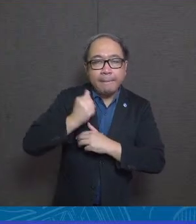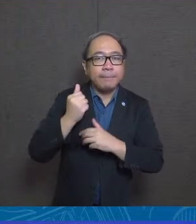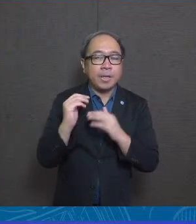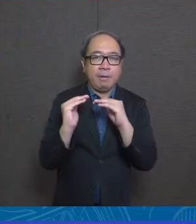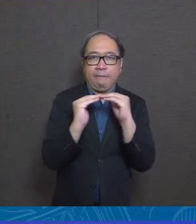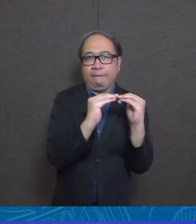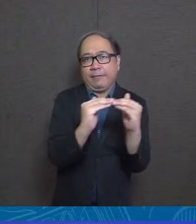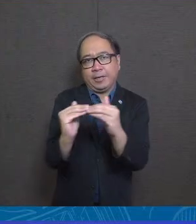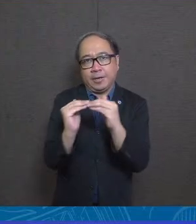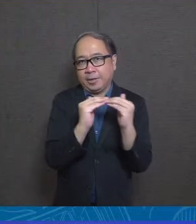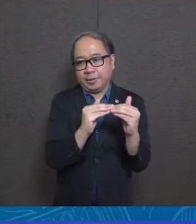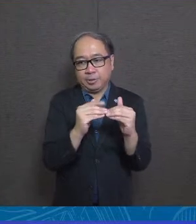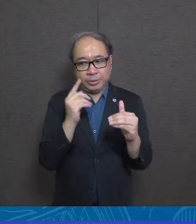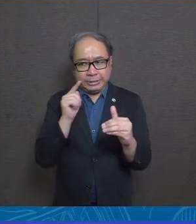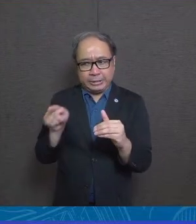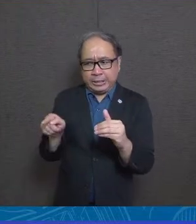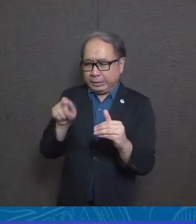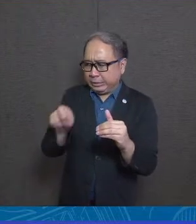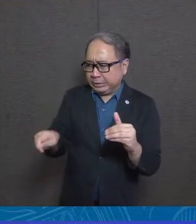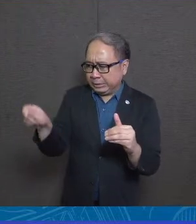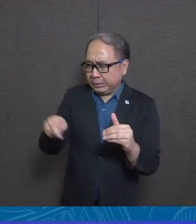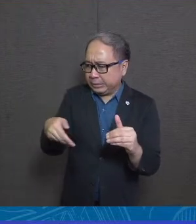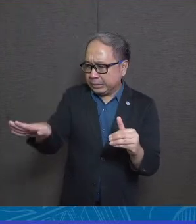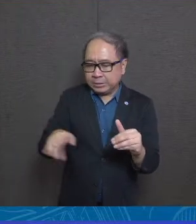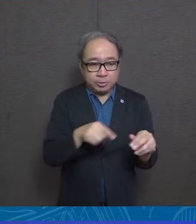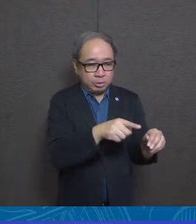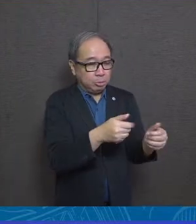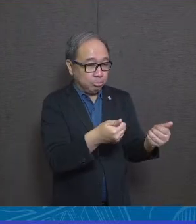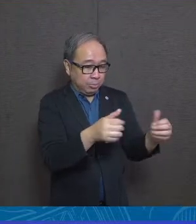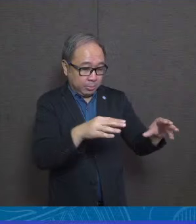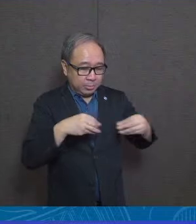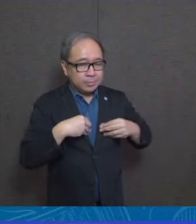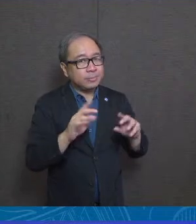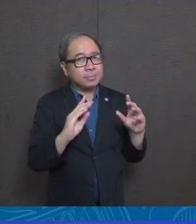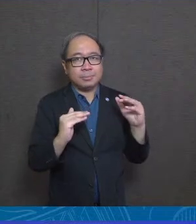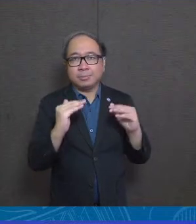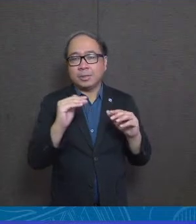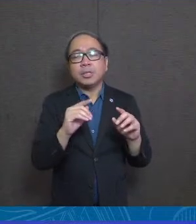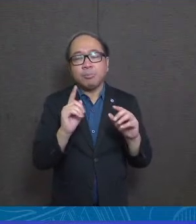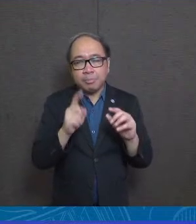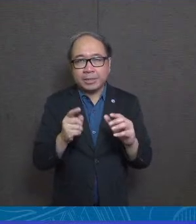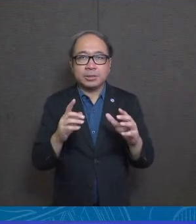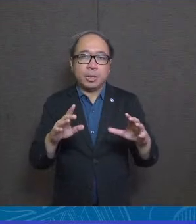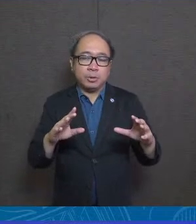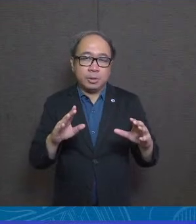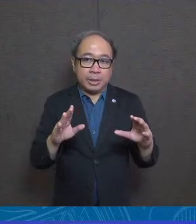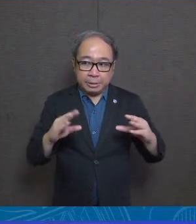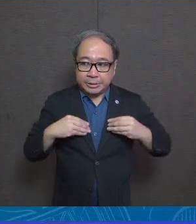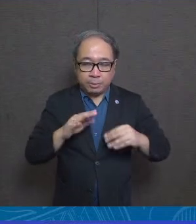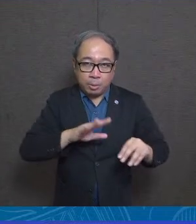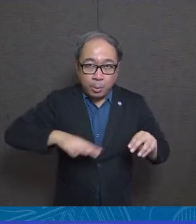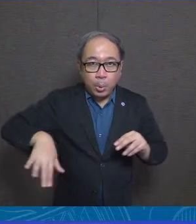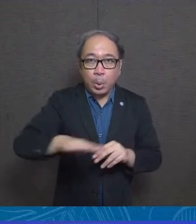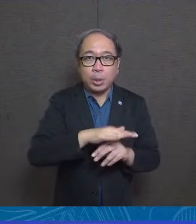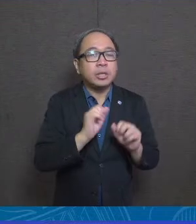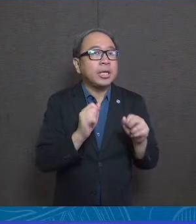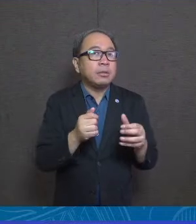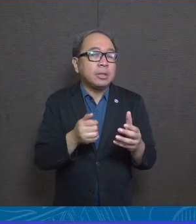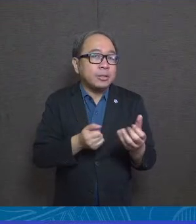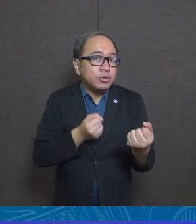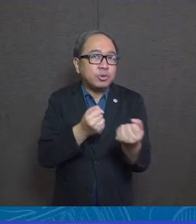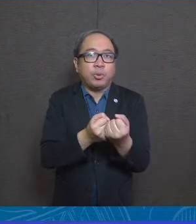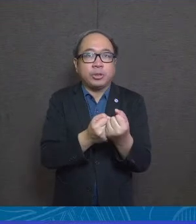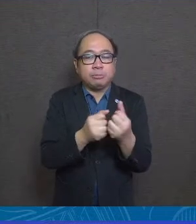non-discrimination. Everyone has the right to participate. Sustainability. AI can contribute to sustainability, but also it